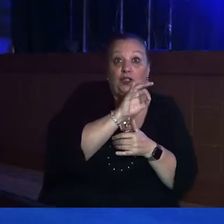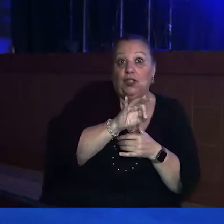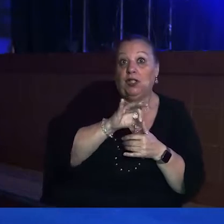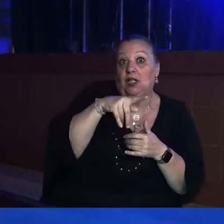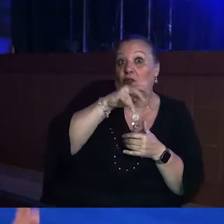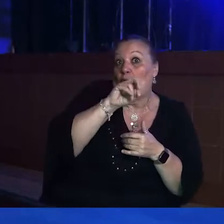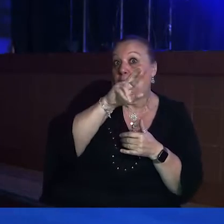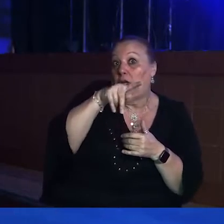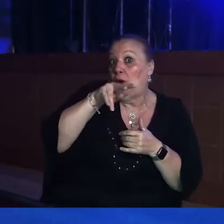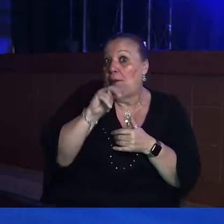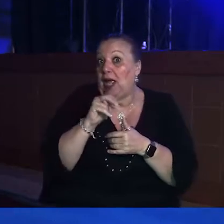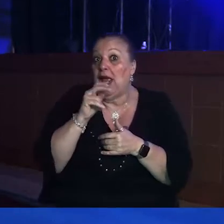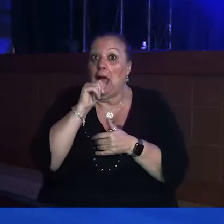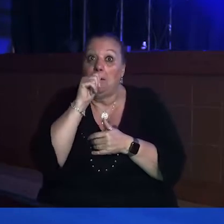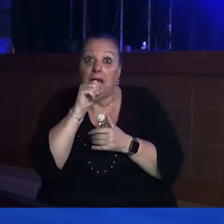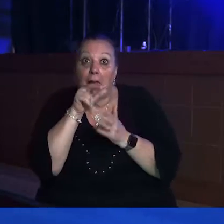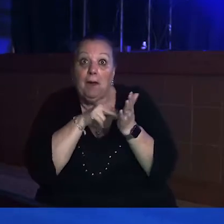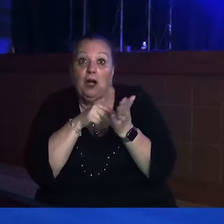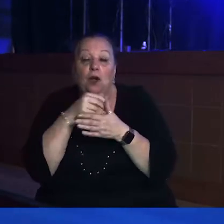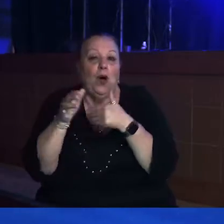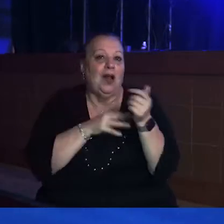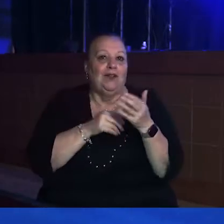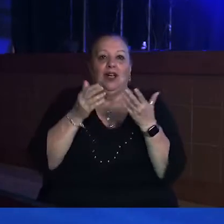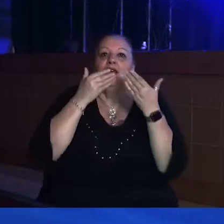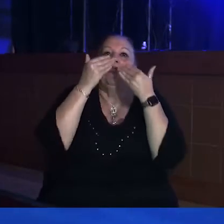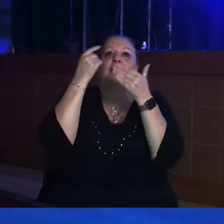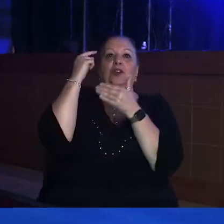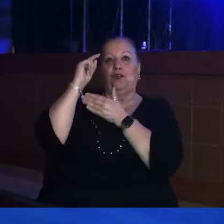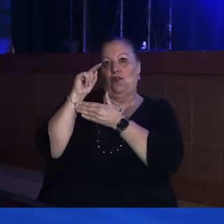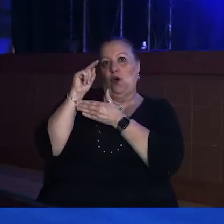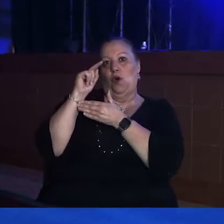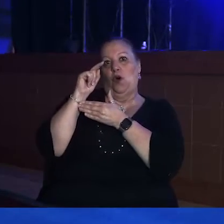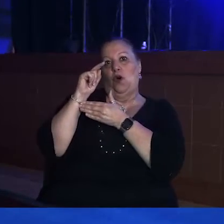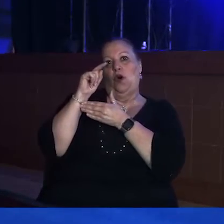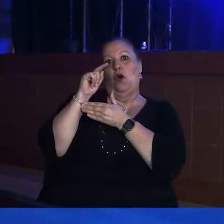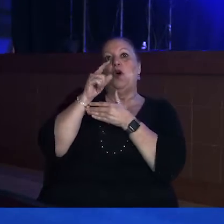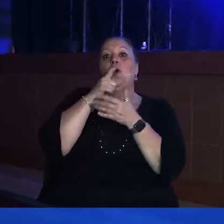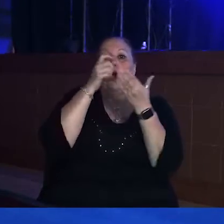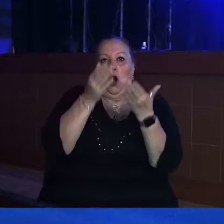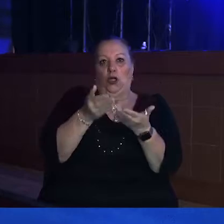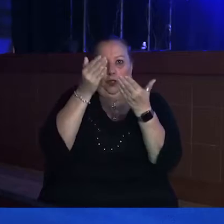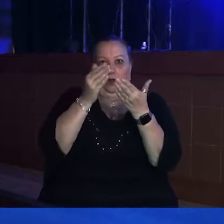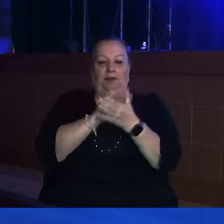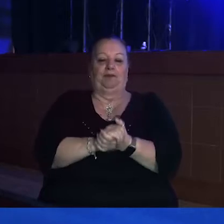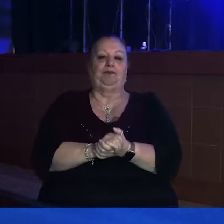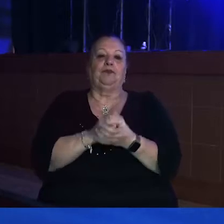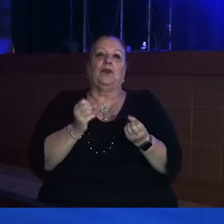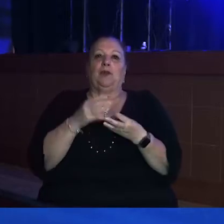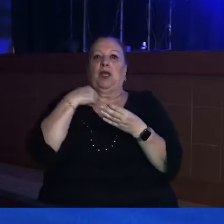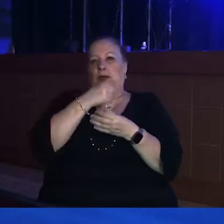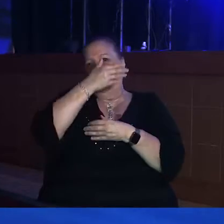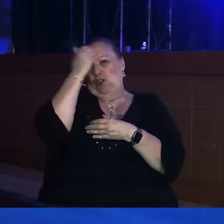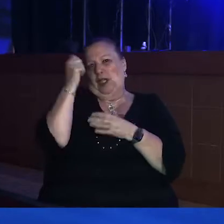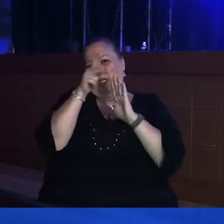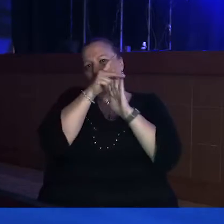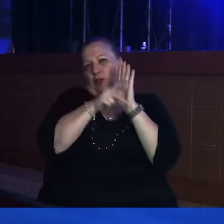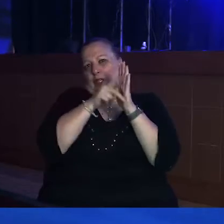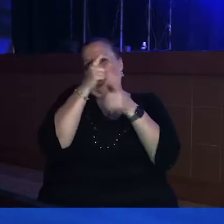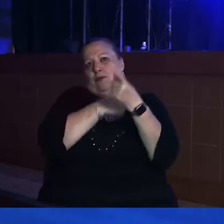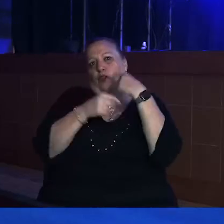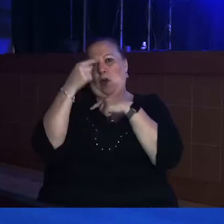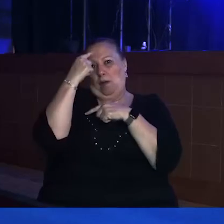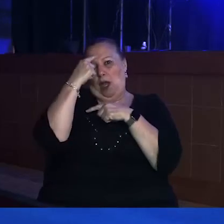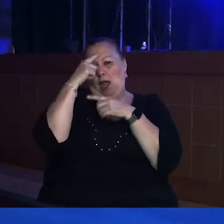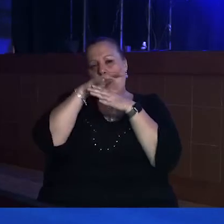peanut butter, or whatever. Just thank you for being who you are. Many of us forget this principle when it comes to our mind, that we practice